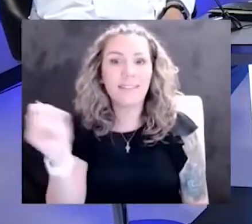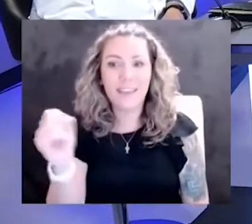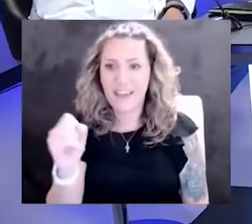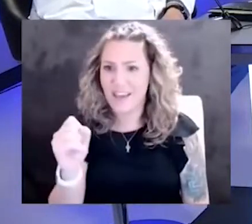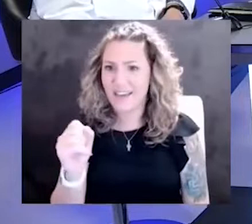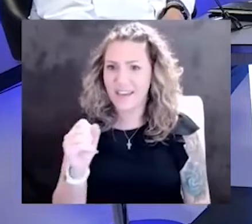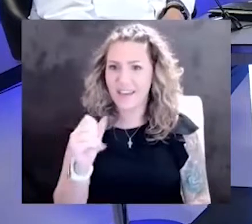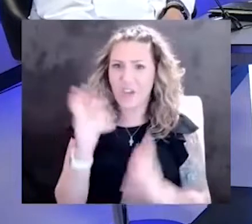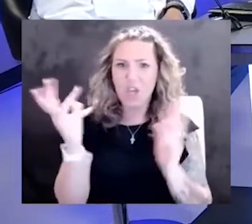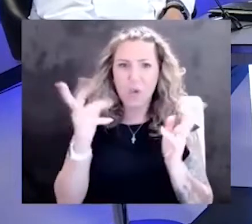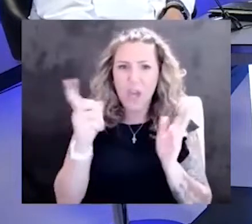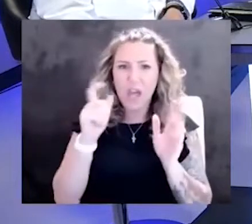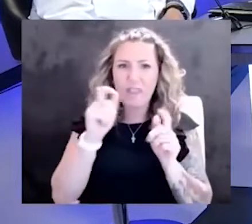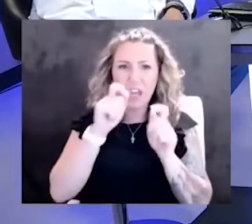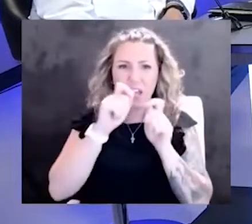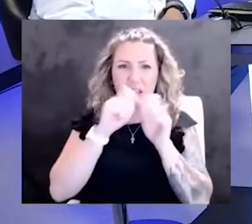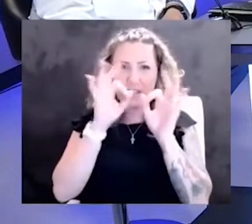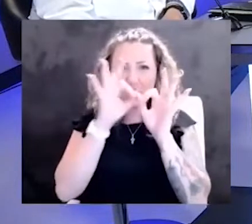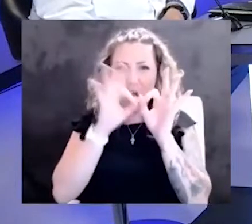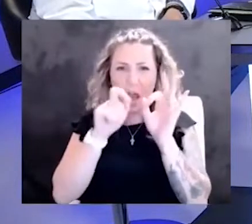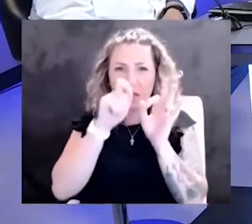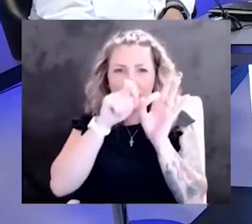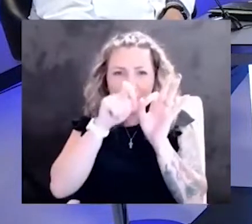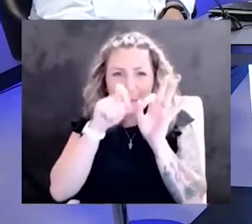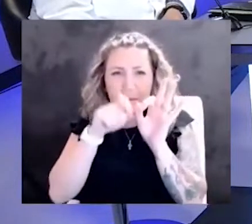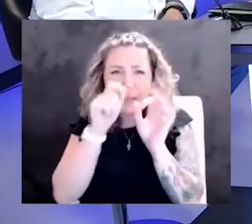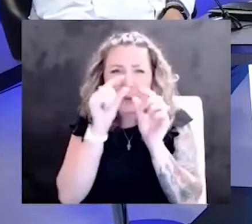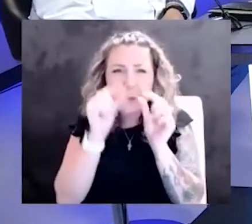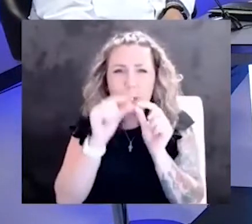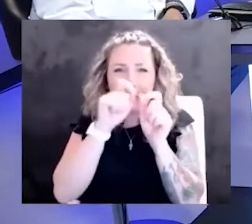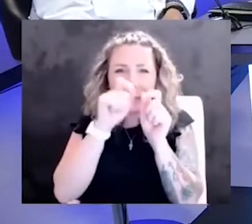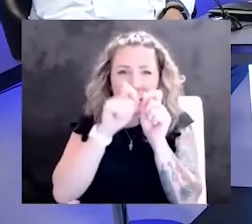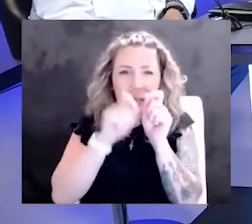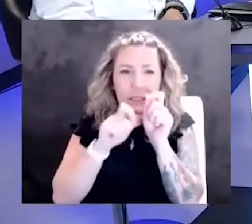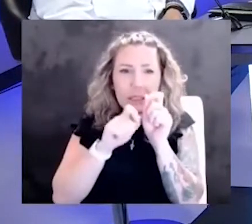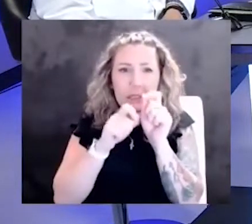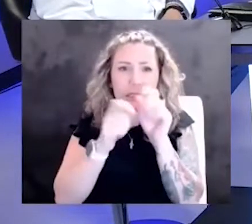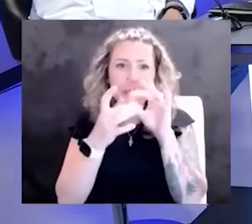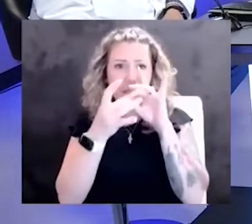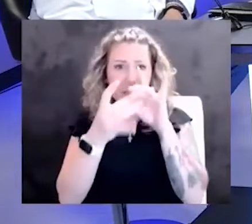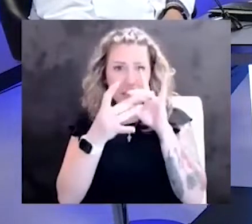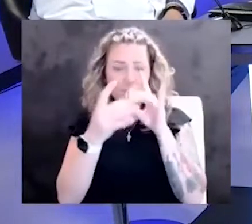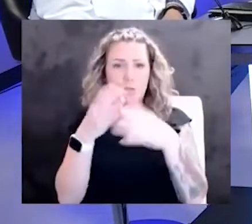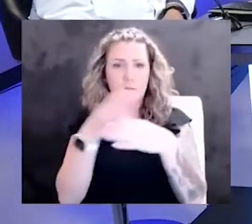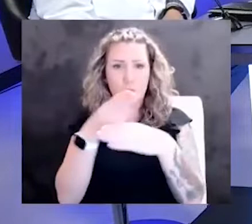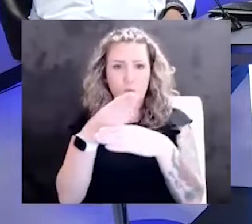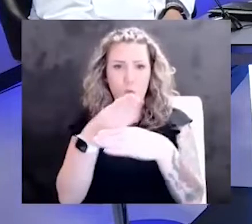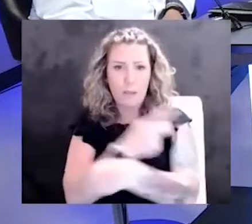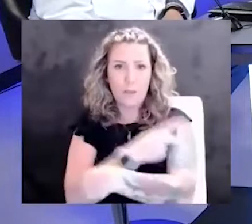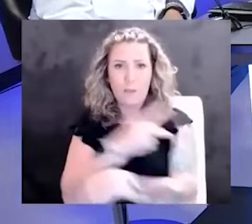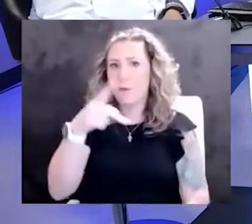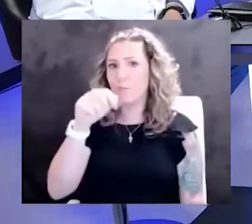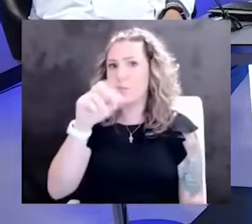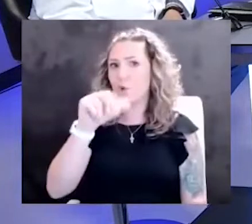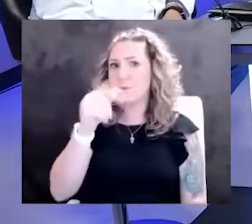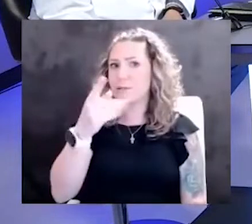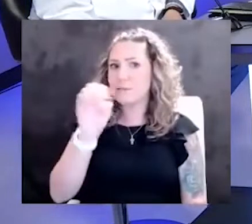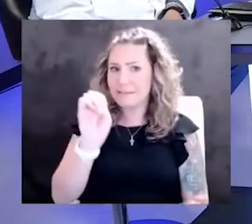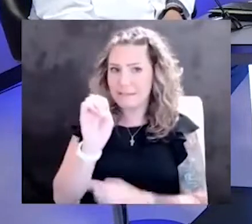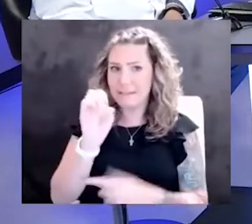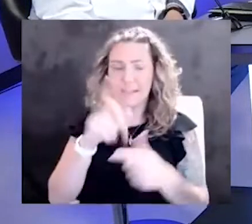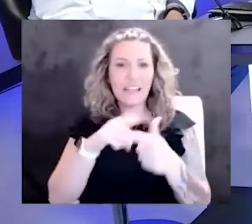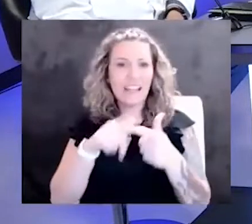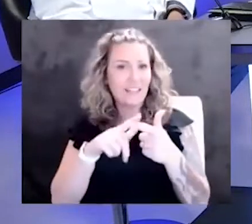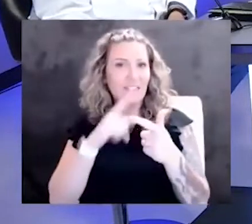dots? Is these little tiny, there's like, Those are Little- connections between the proteins that make them fold and then stay like that.